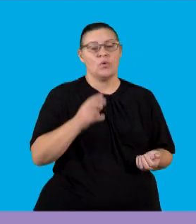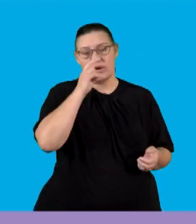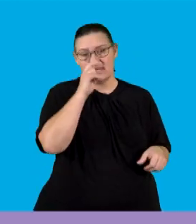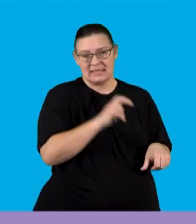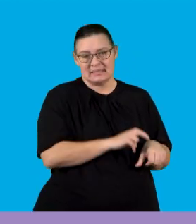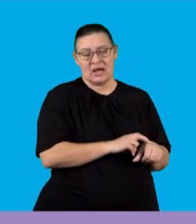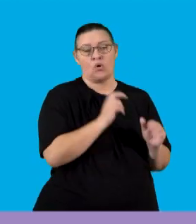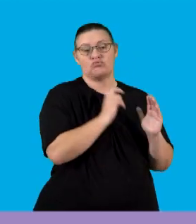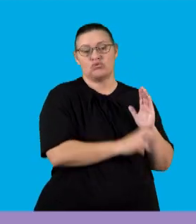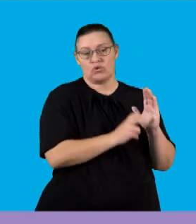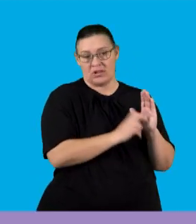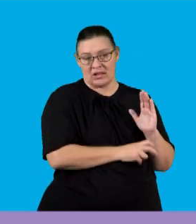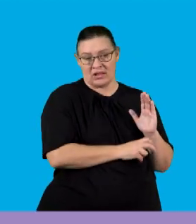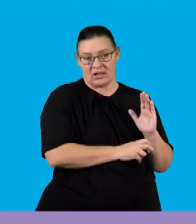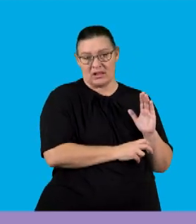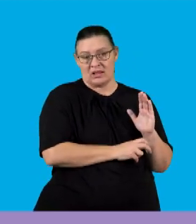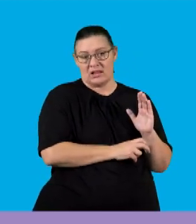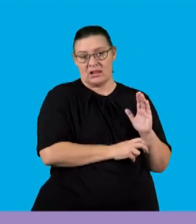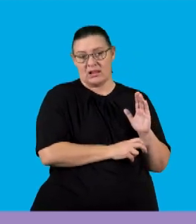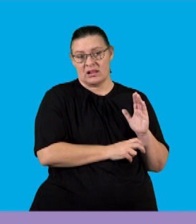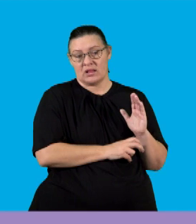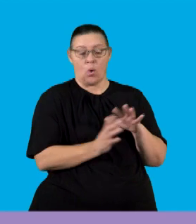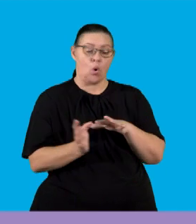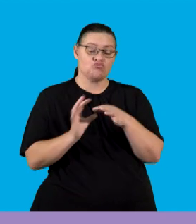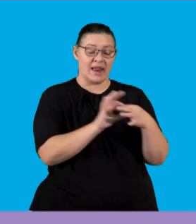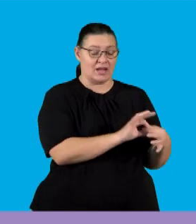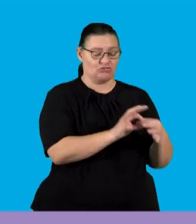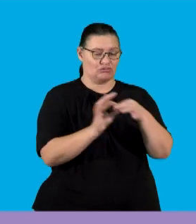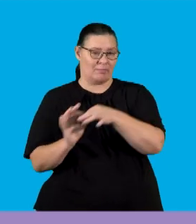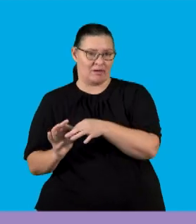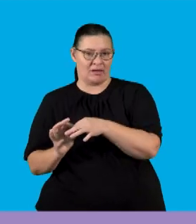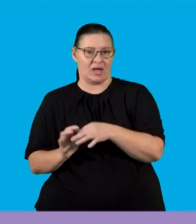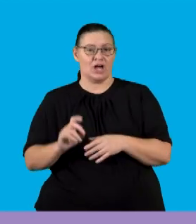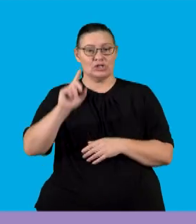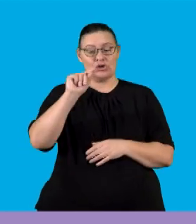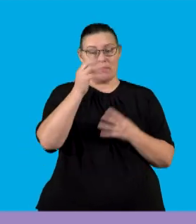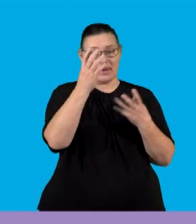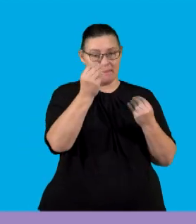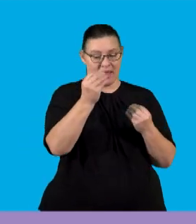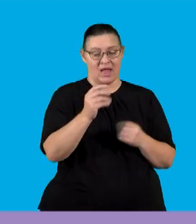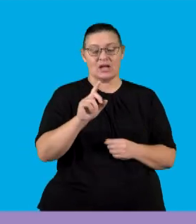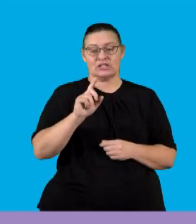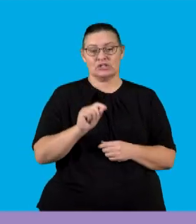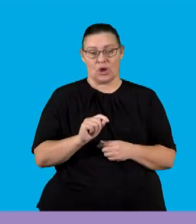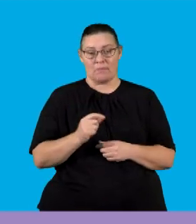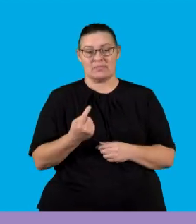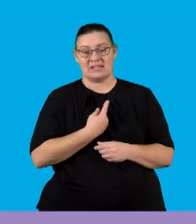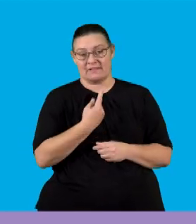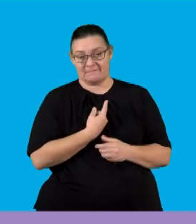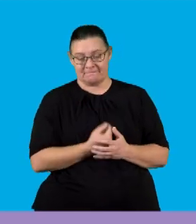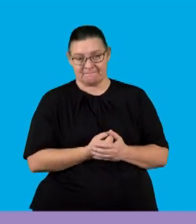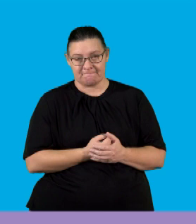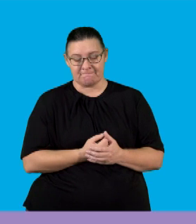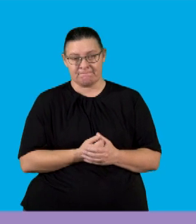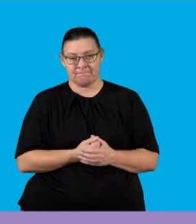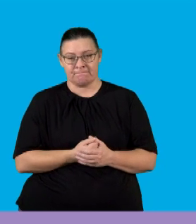term itself. So remember, we had a constant ratio of 2.